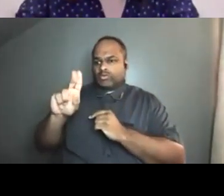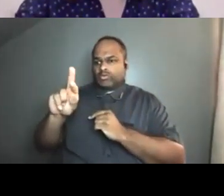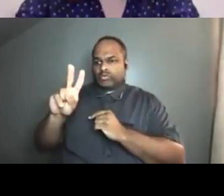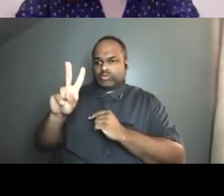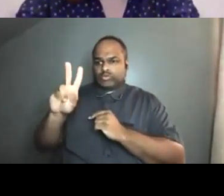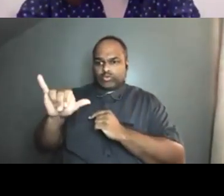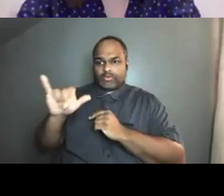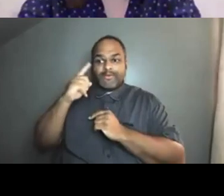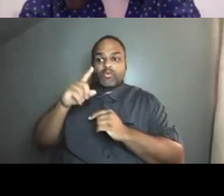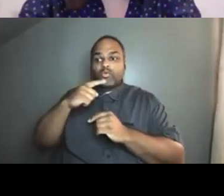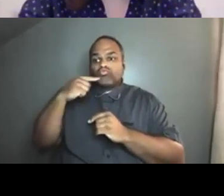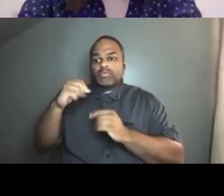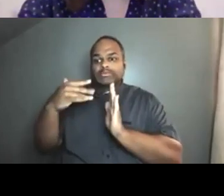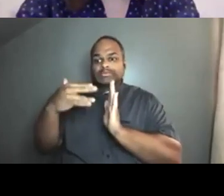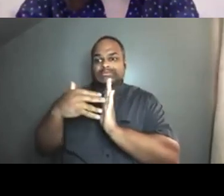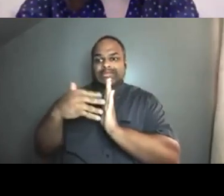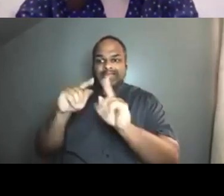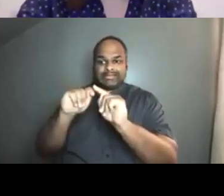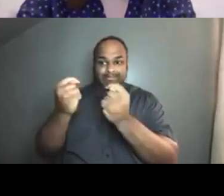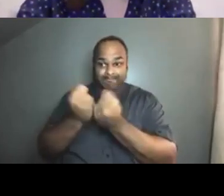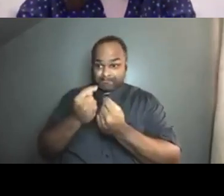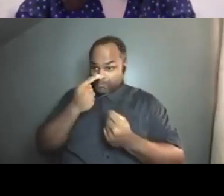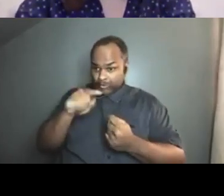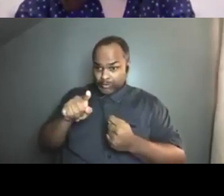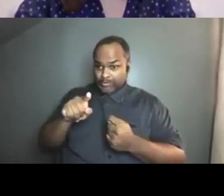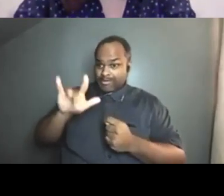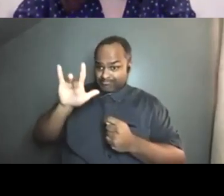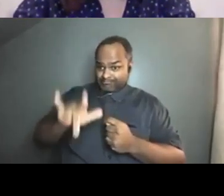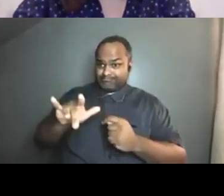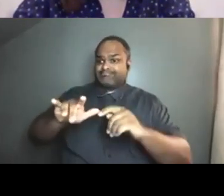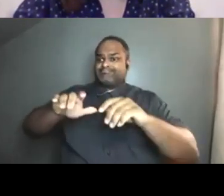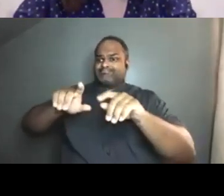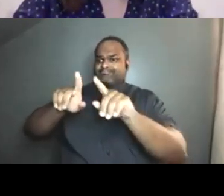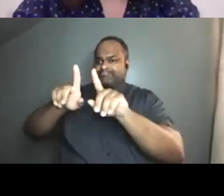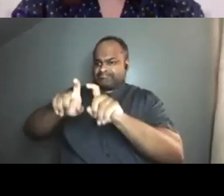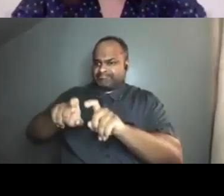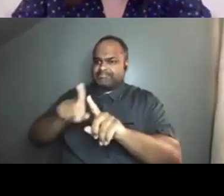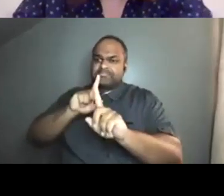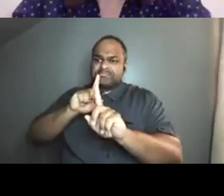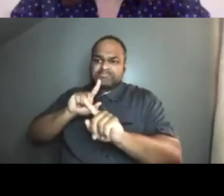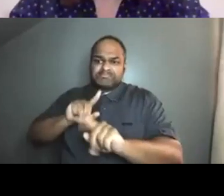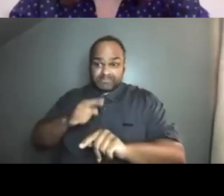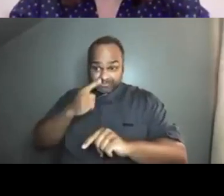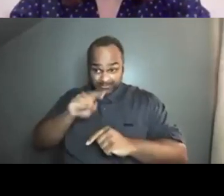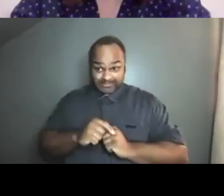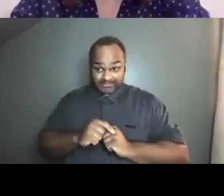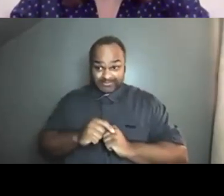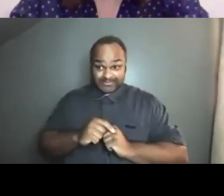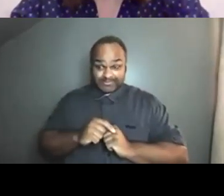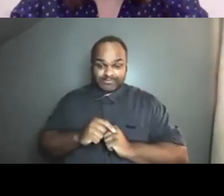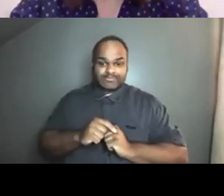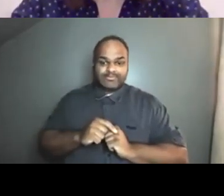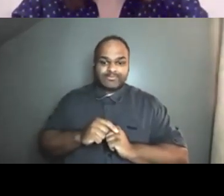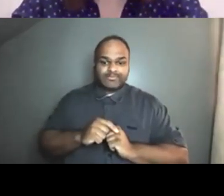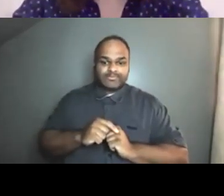Studies Workshop team. If you could please follow that link and fill out a very, very short survey. And I'll draw your attention